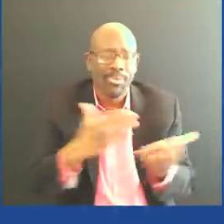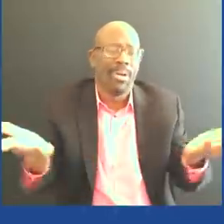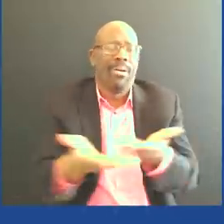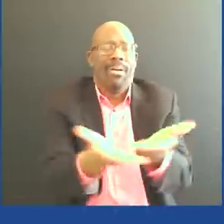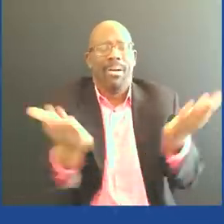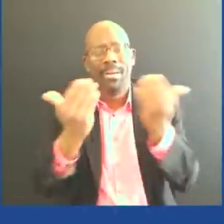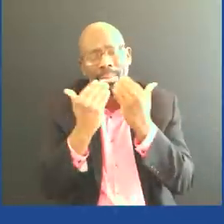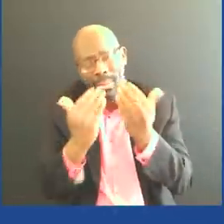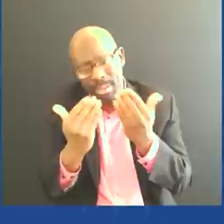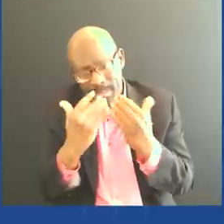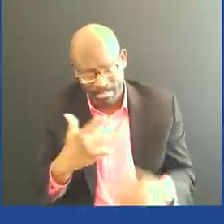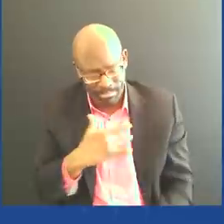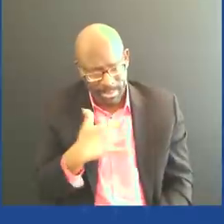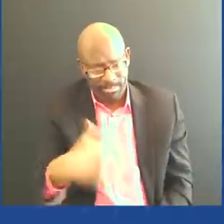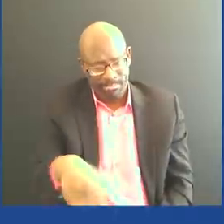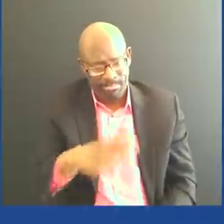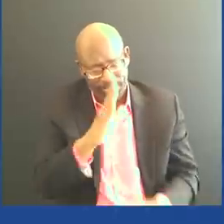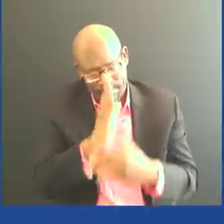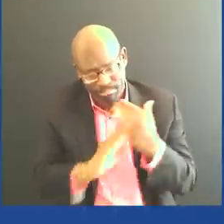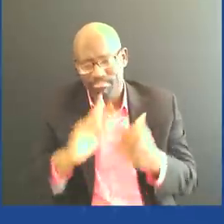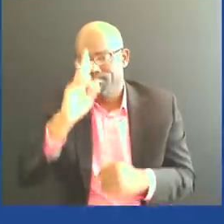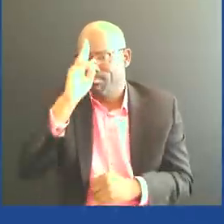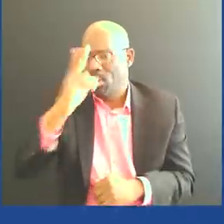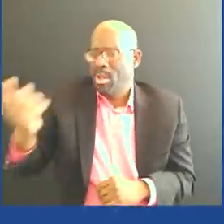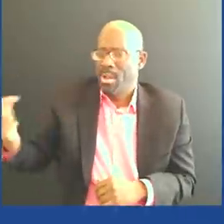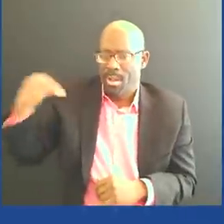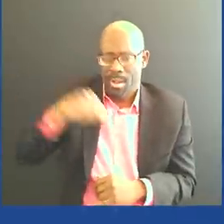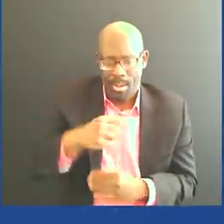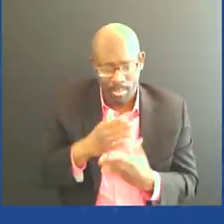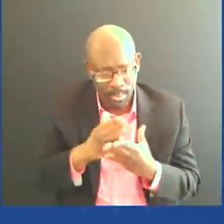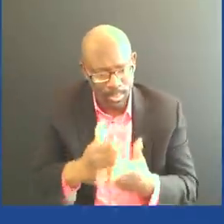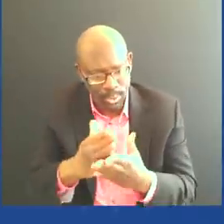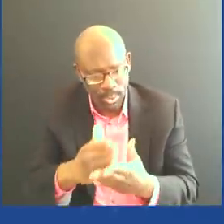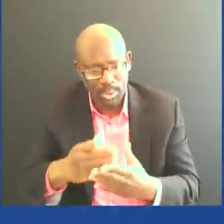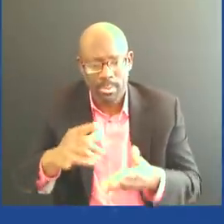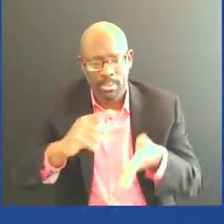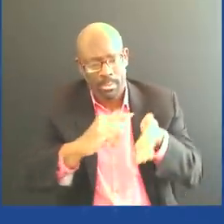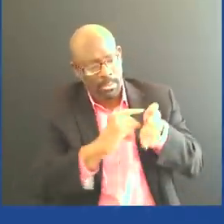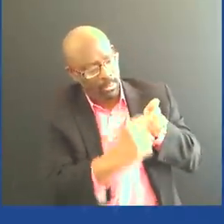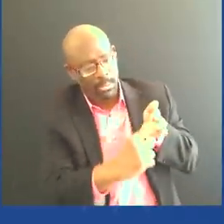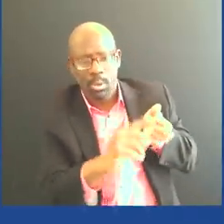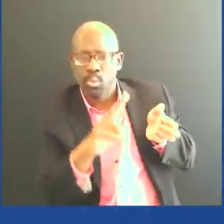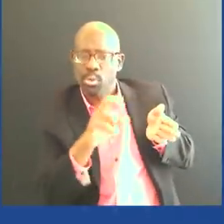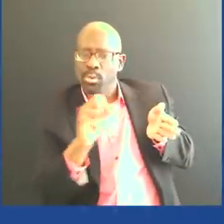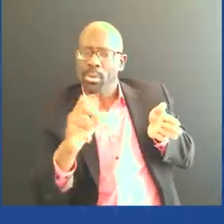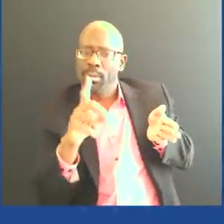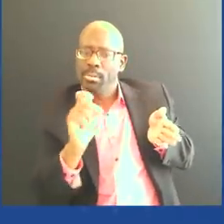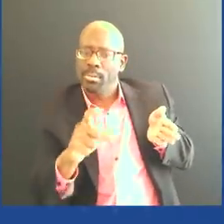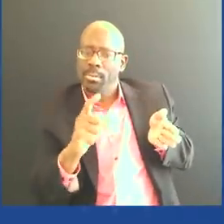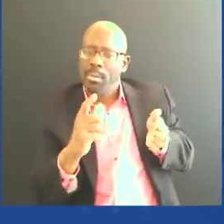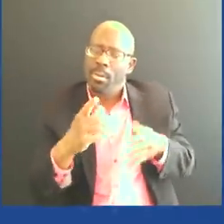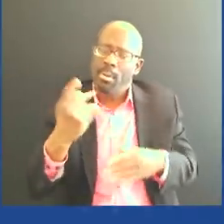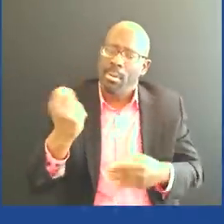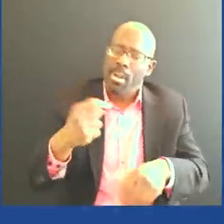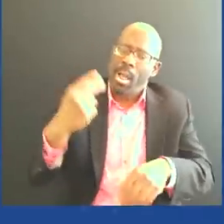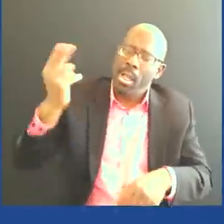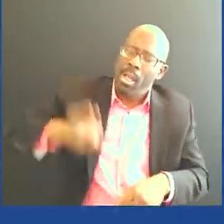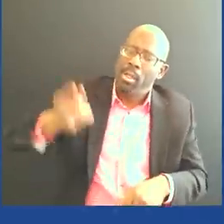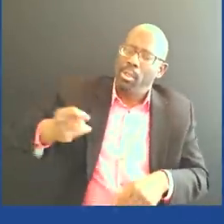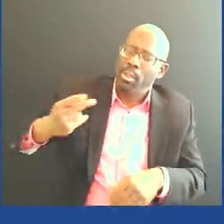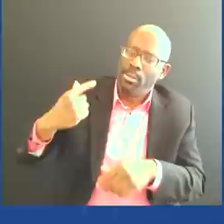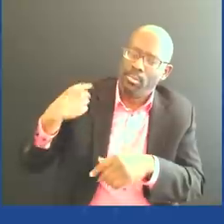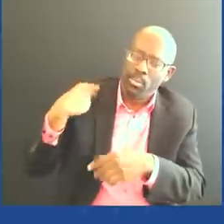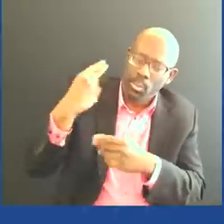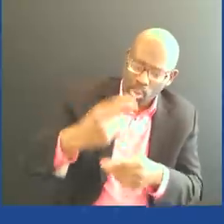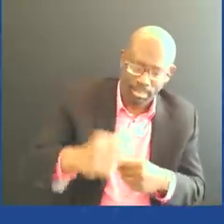Delaware is part of a long tradition of serving our nation proudly and strengthening our nation's